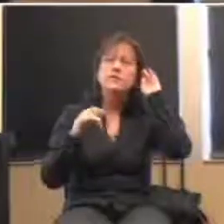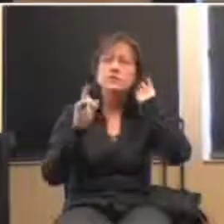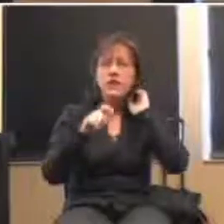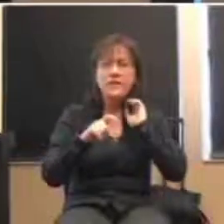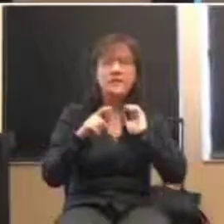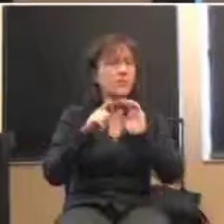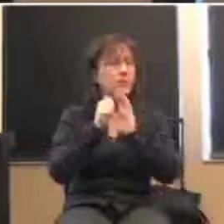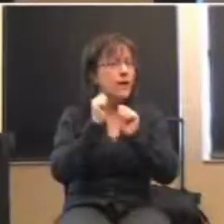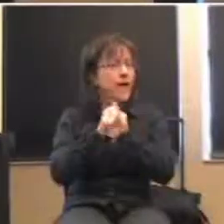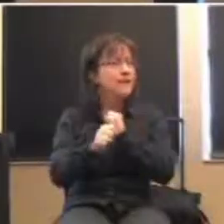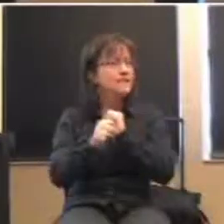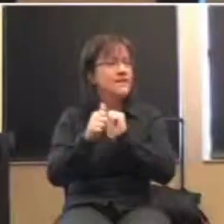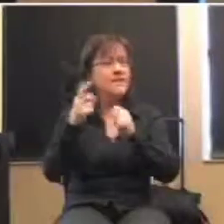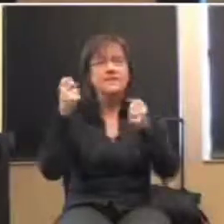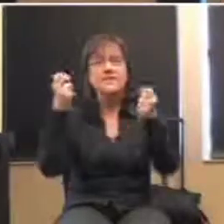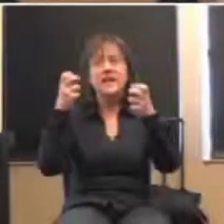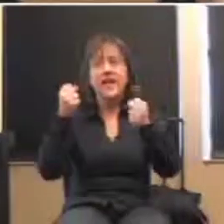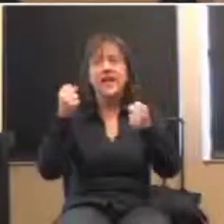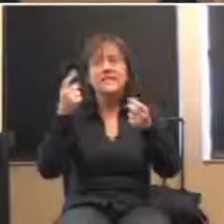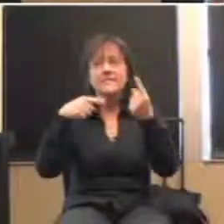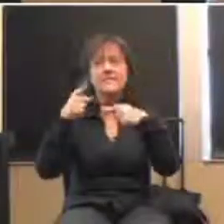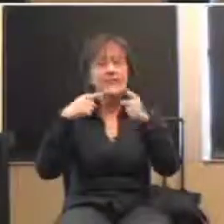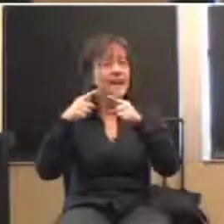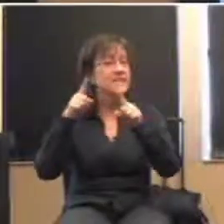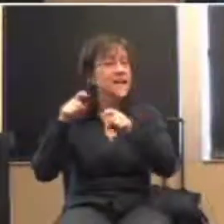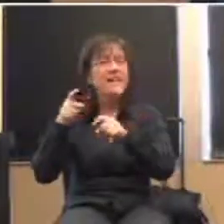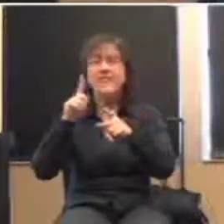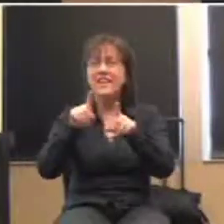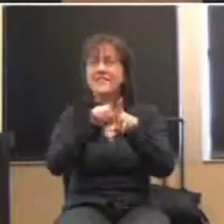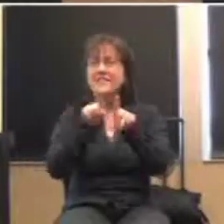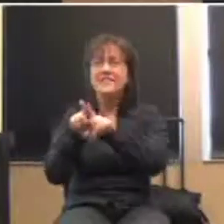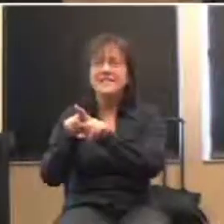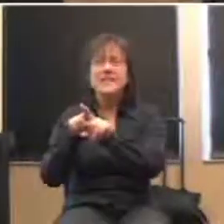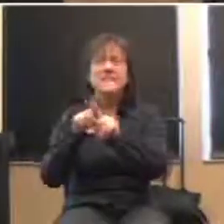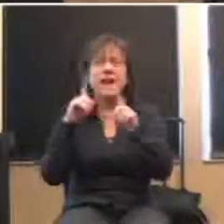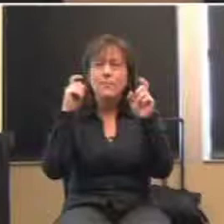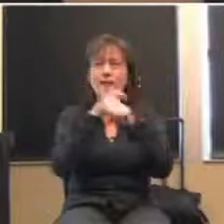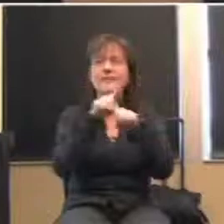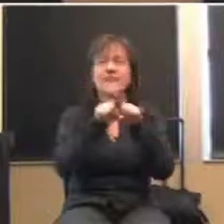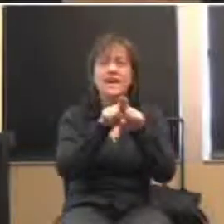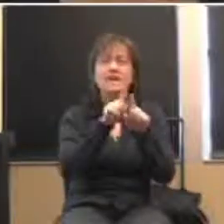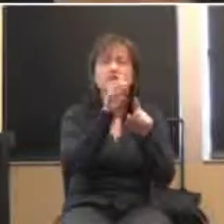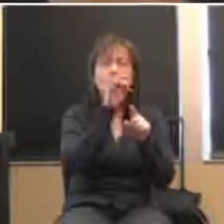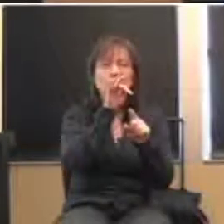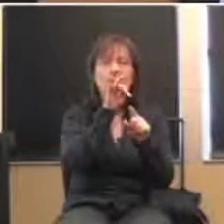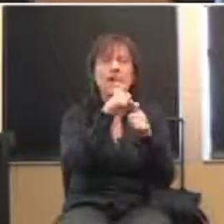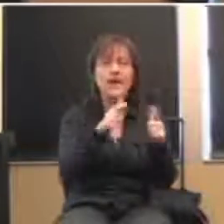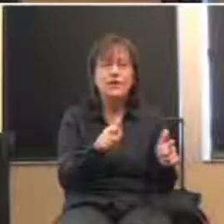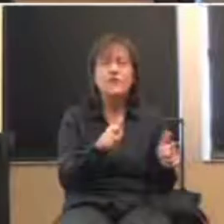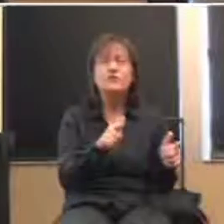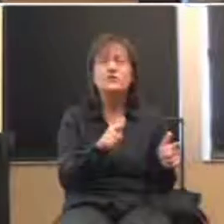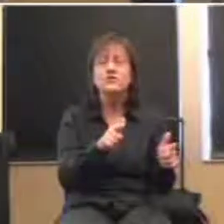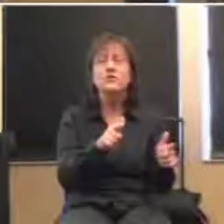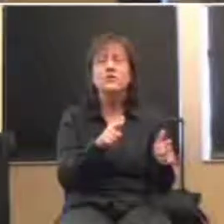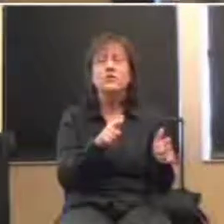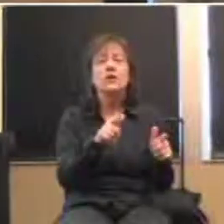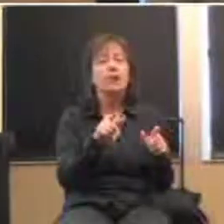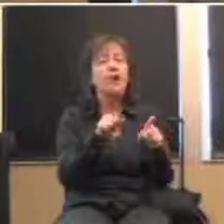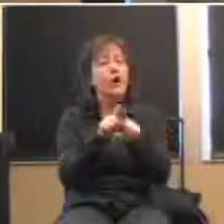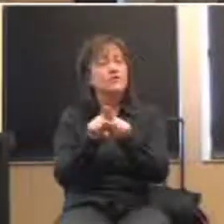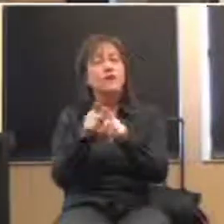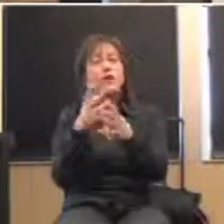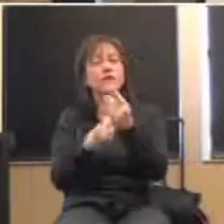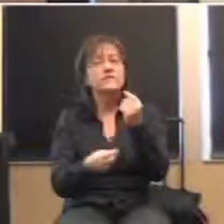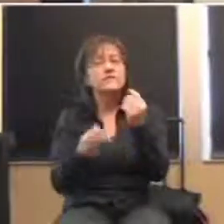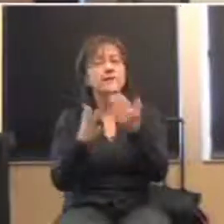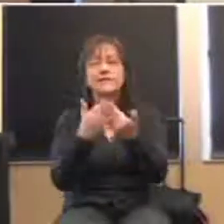you? This is just as complex as oral language, but it's also just as salient.